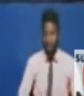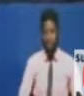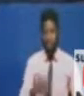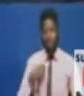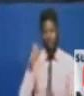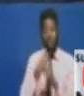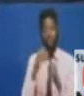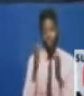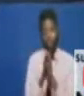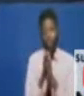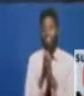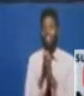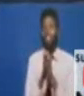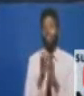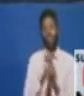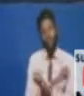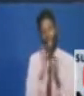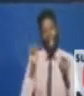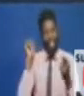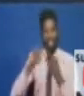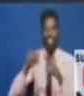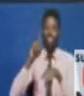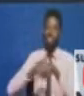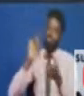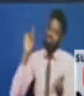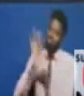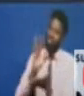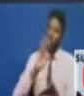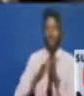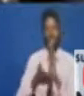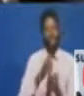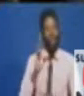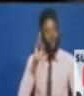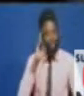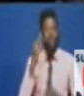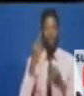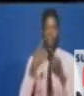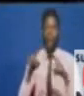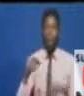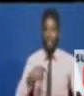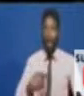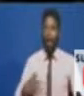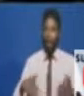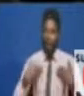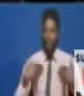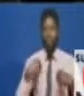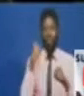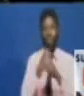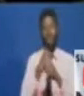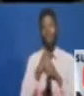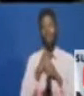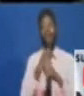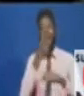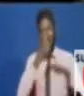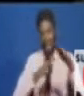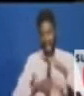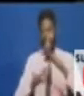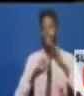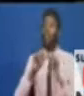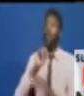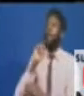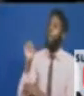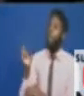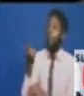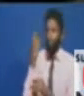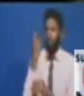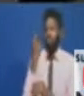threw me out for no reason. So I'll be more than happy to serve under President William Ruto, Deputy